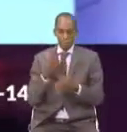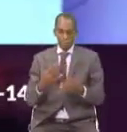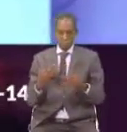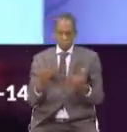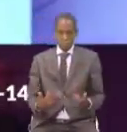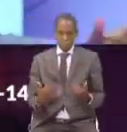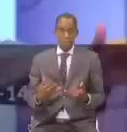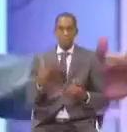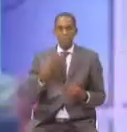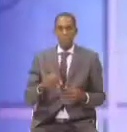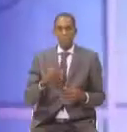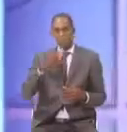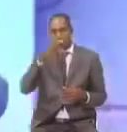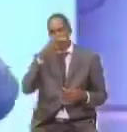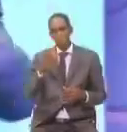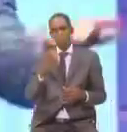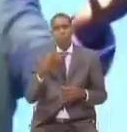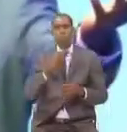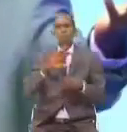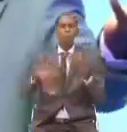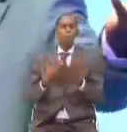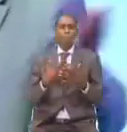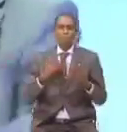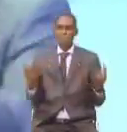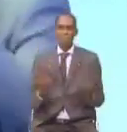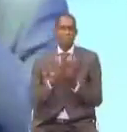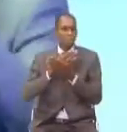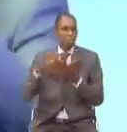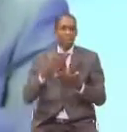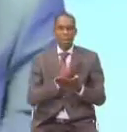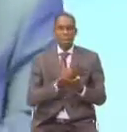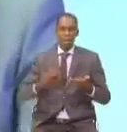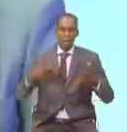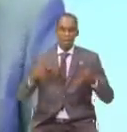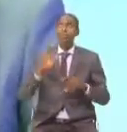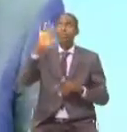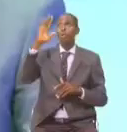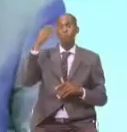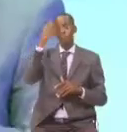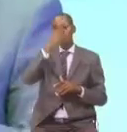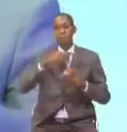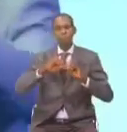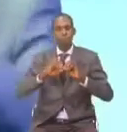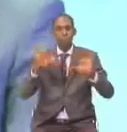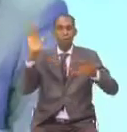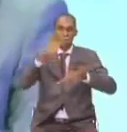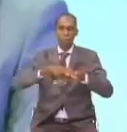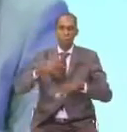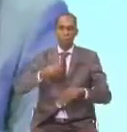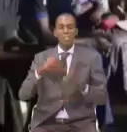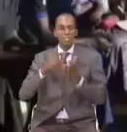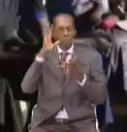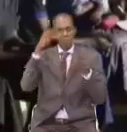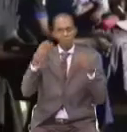the power of all my sins away, and let your face shine upon me. It will